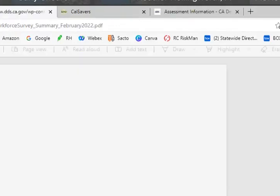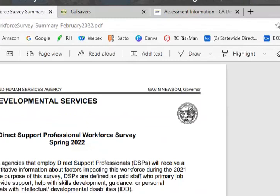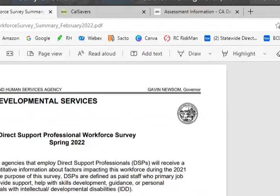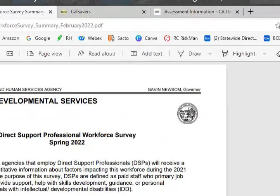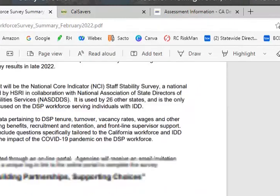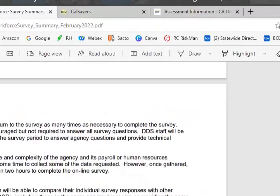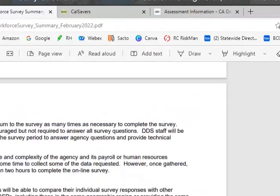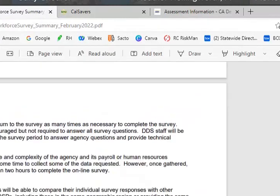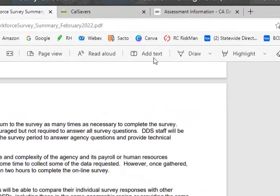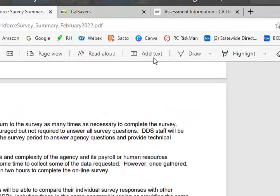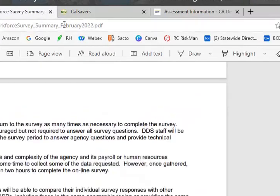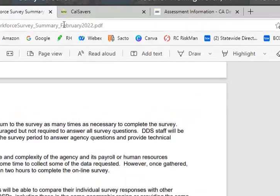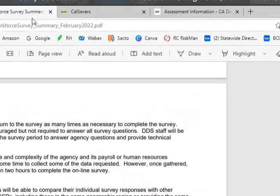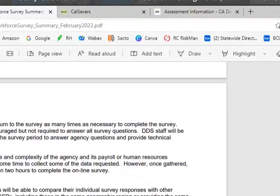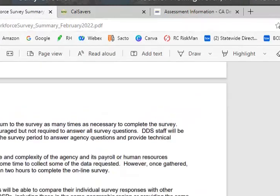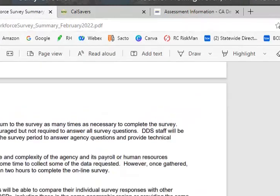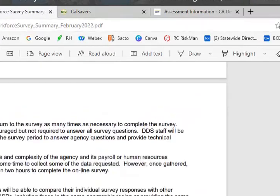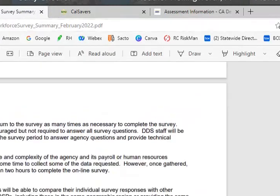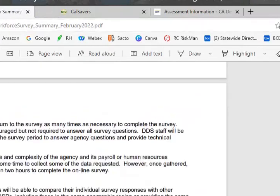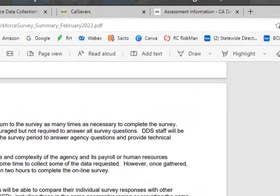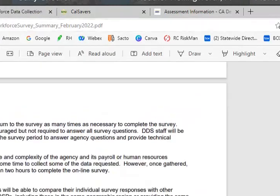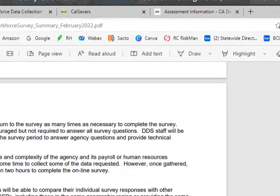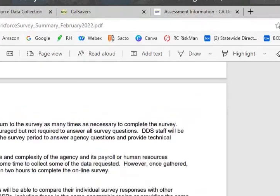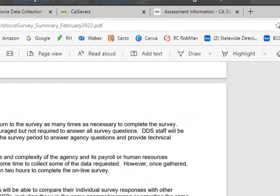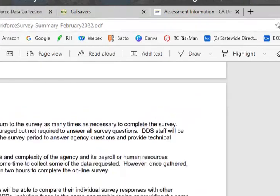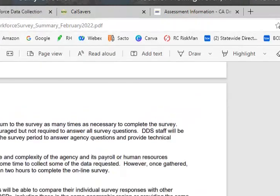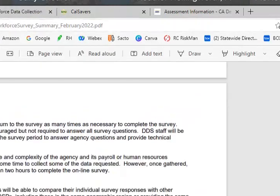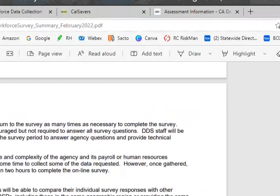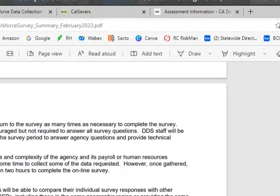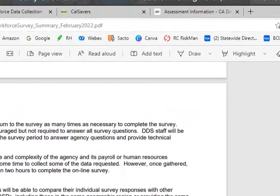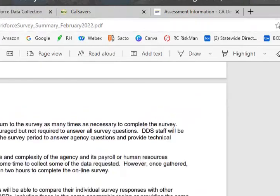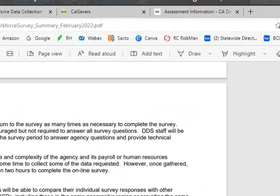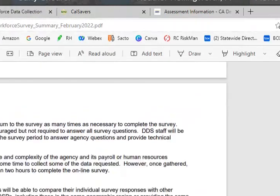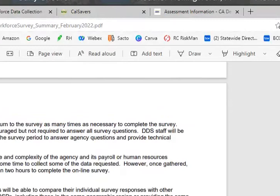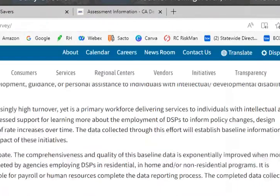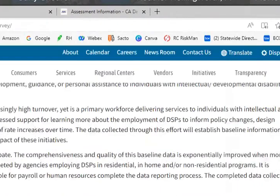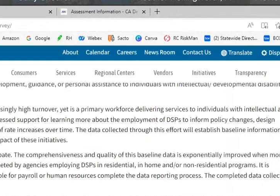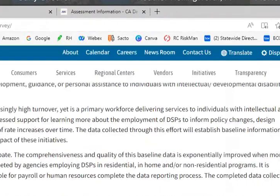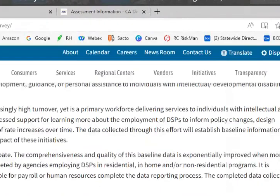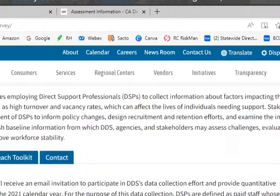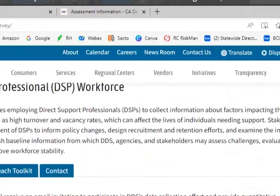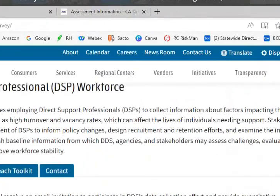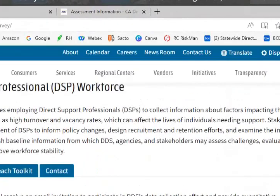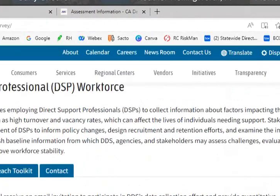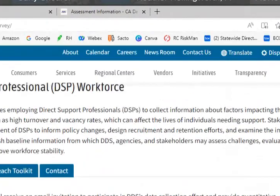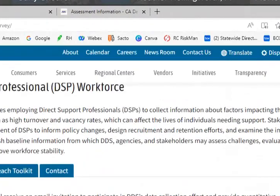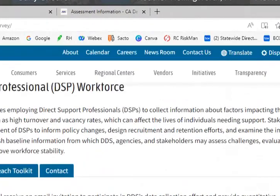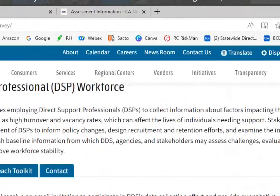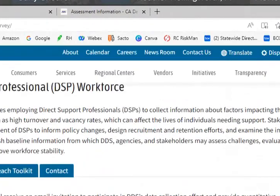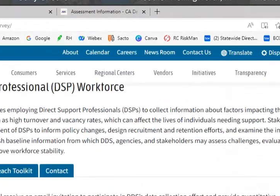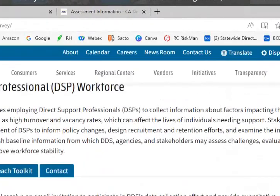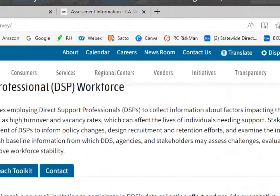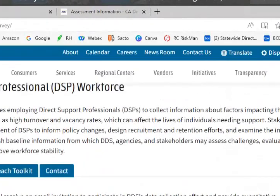it. There is all kinds of materials on DDS's website. So just want to encourage everyone to fill that